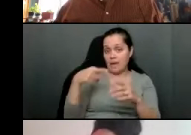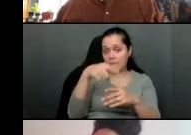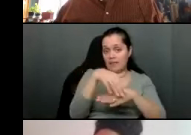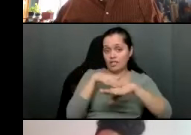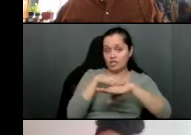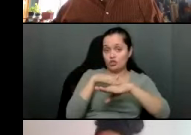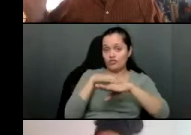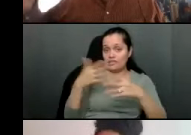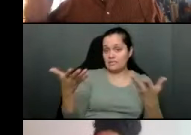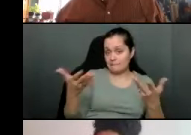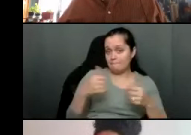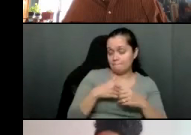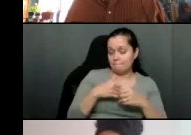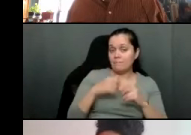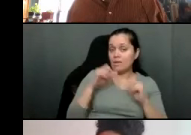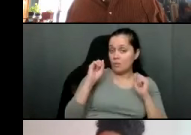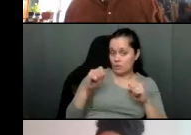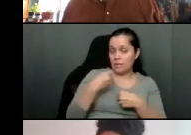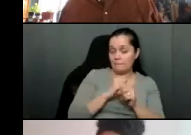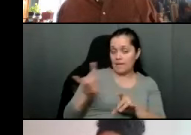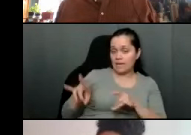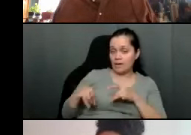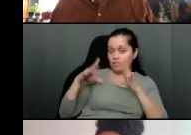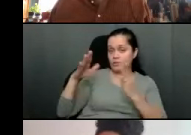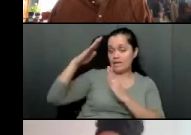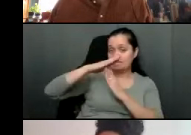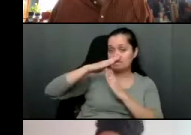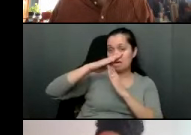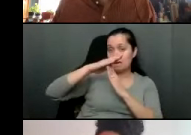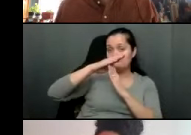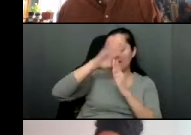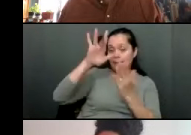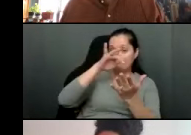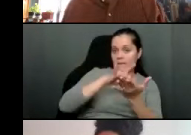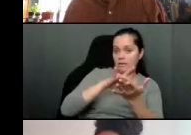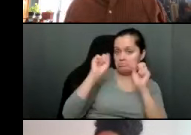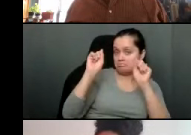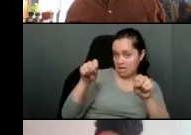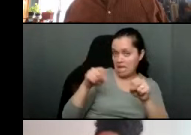surface. We could put Australia at the top and the middle.